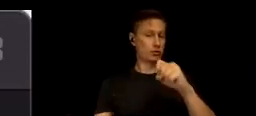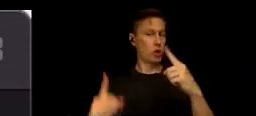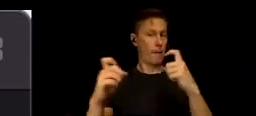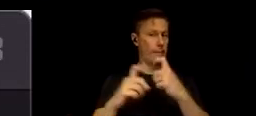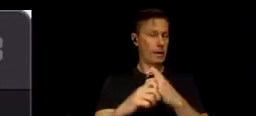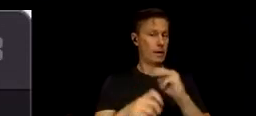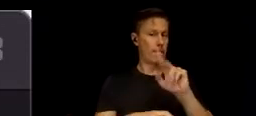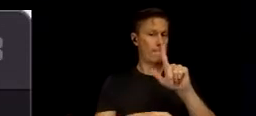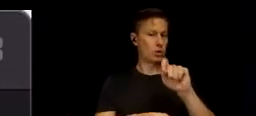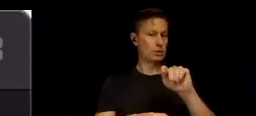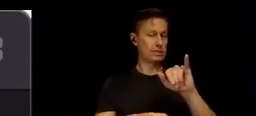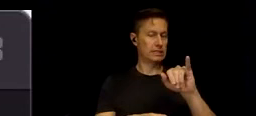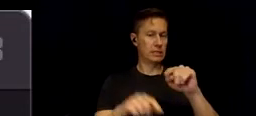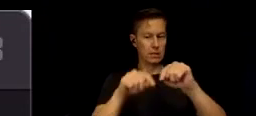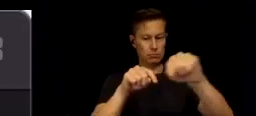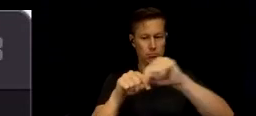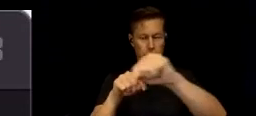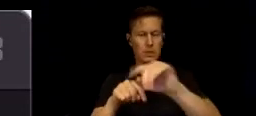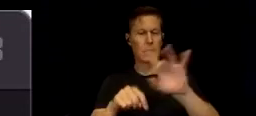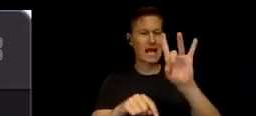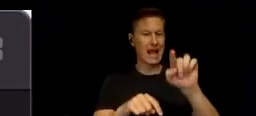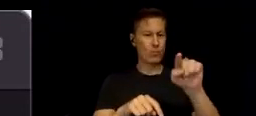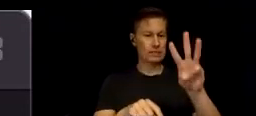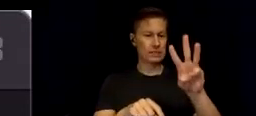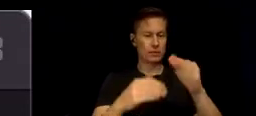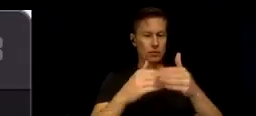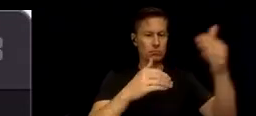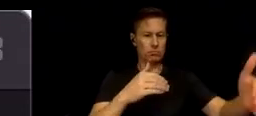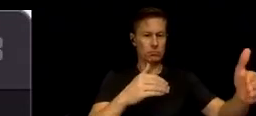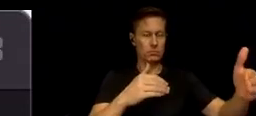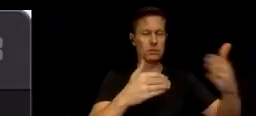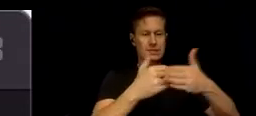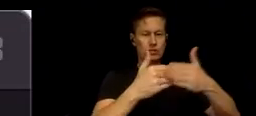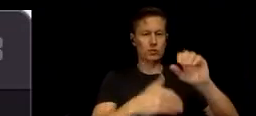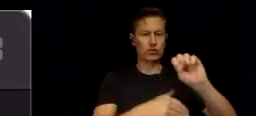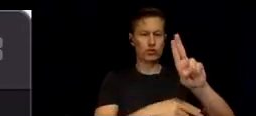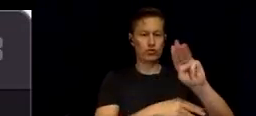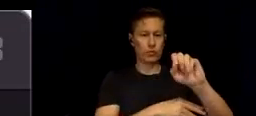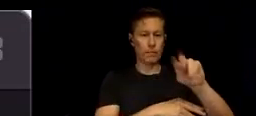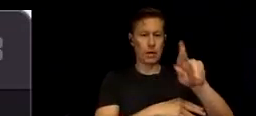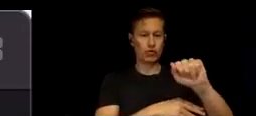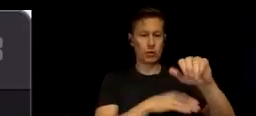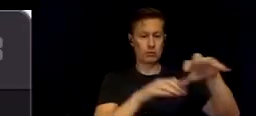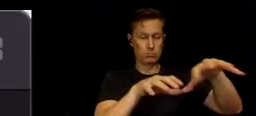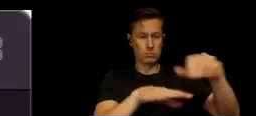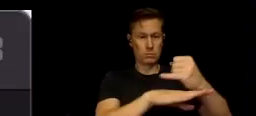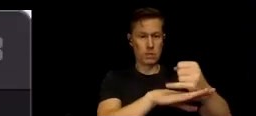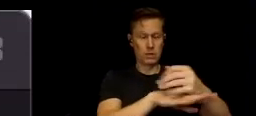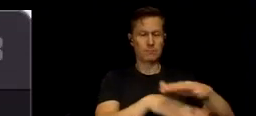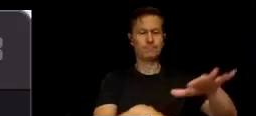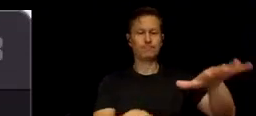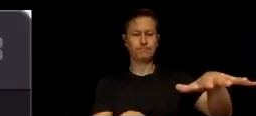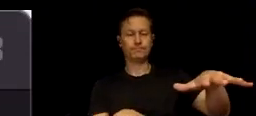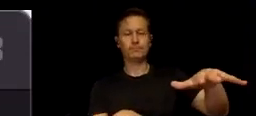multi-fault rupture. So magnitude 8.6 off the coast of Sumatra. And it, as Politz et al. Showed in